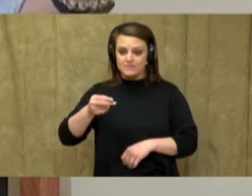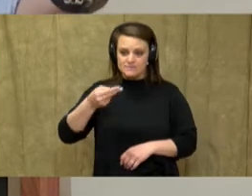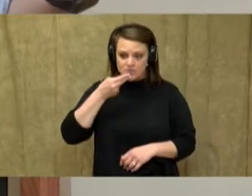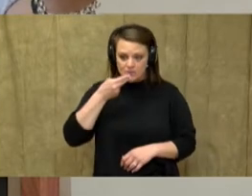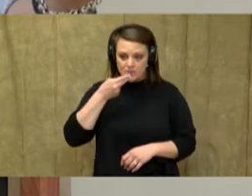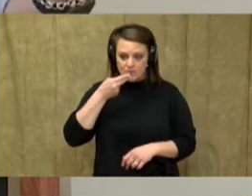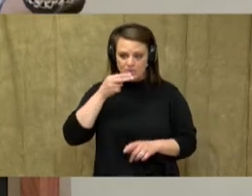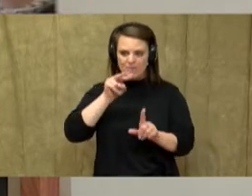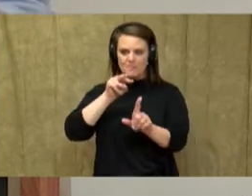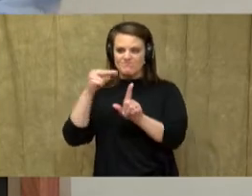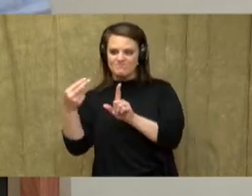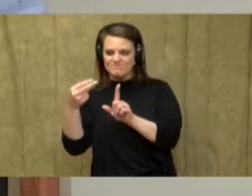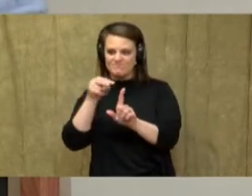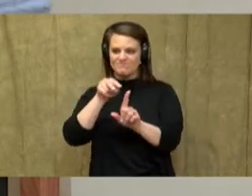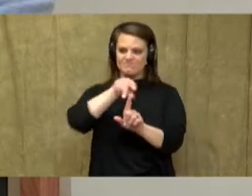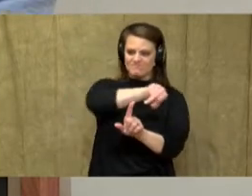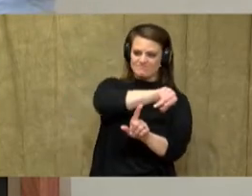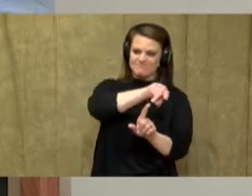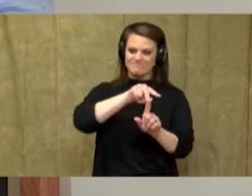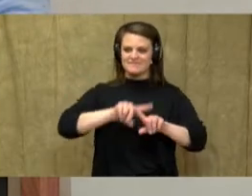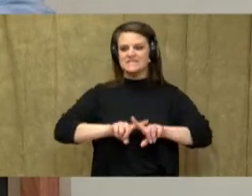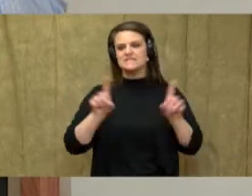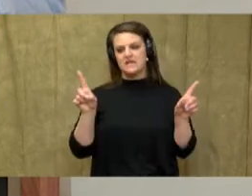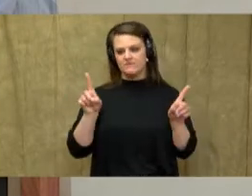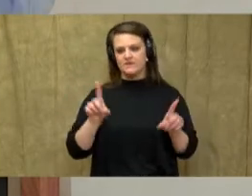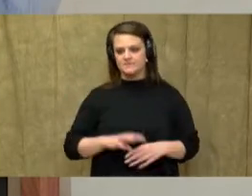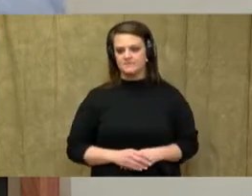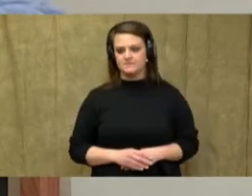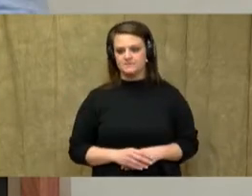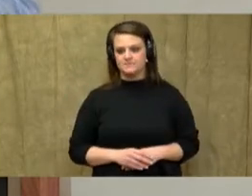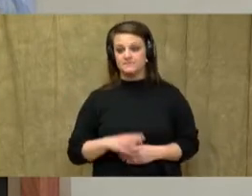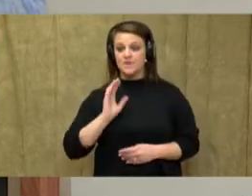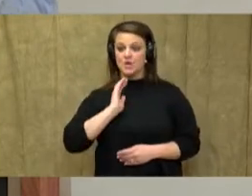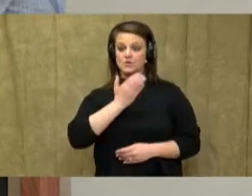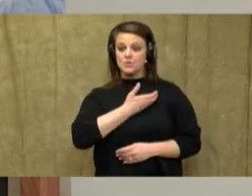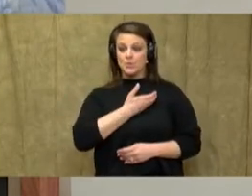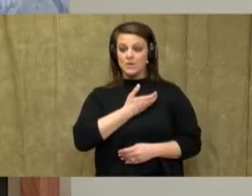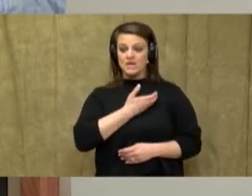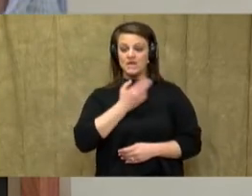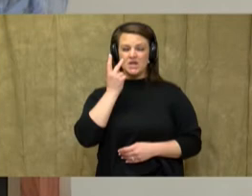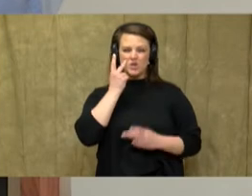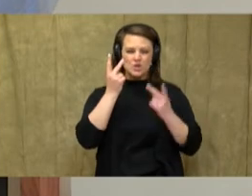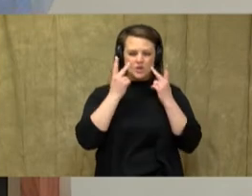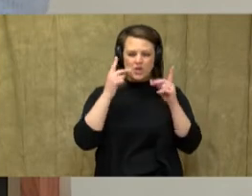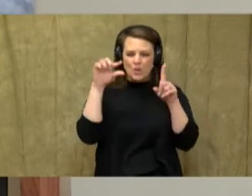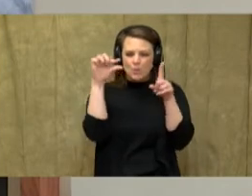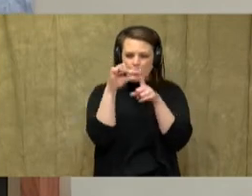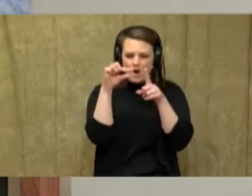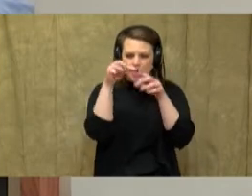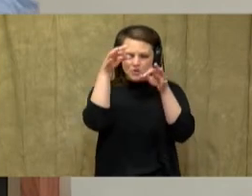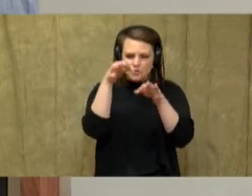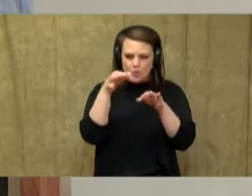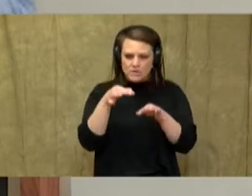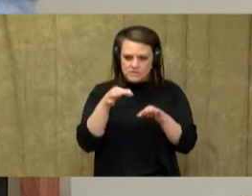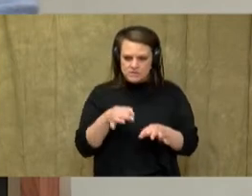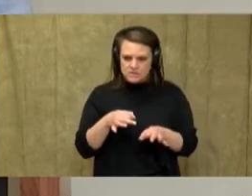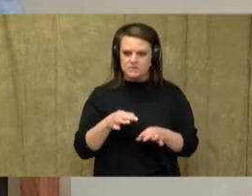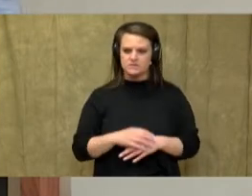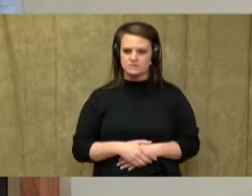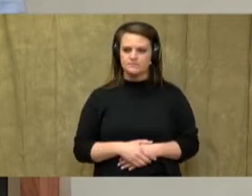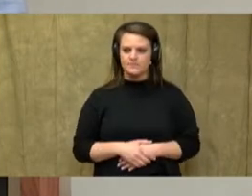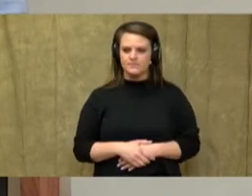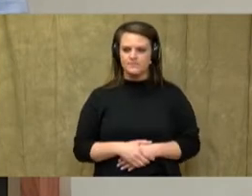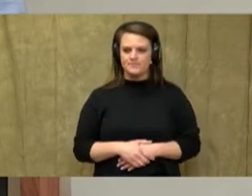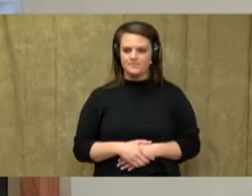just different perspectives, okay? So that's what we have to look at. We have to look at word choices that the author uses. But I want to